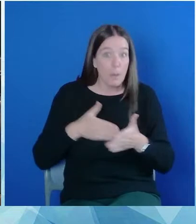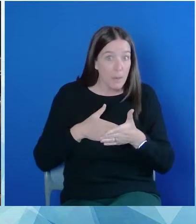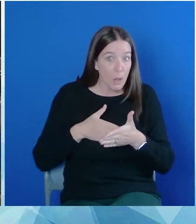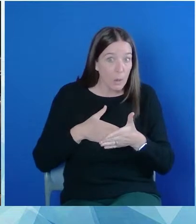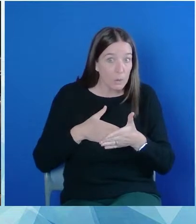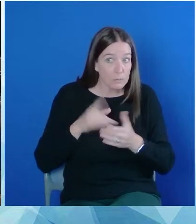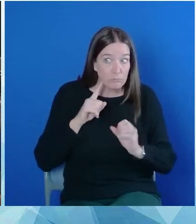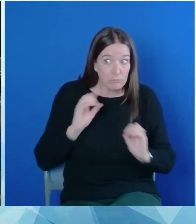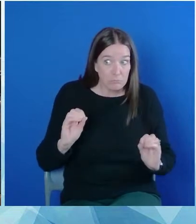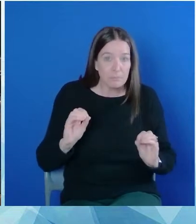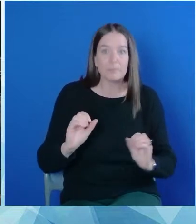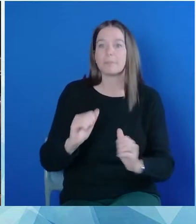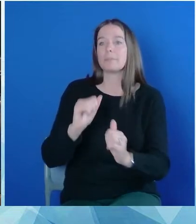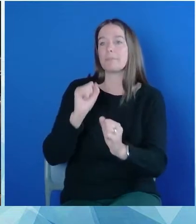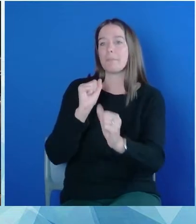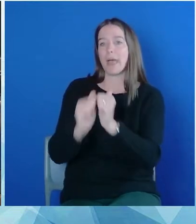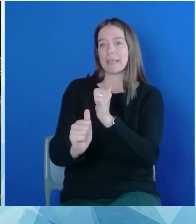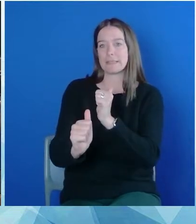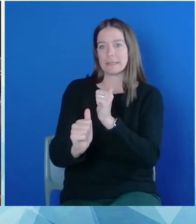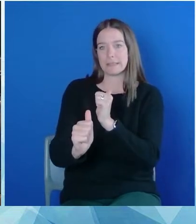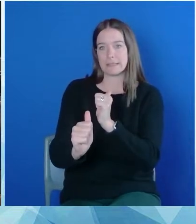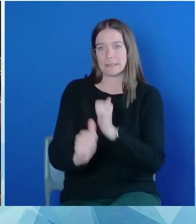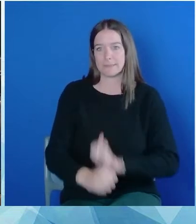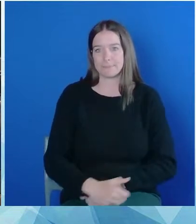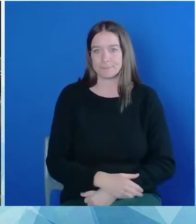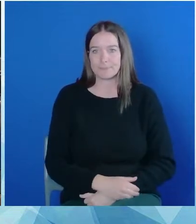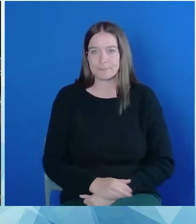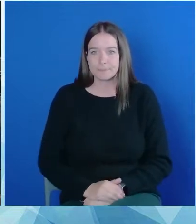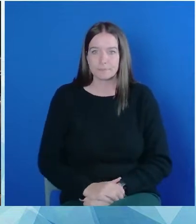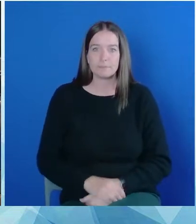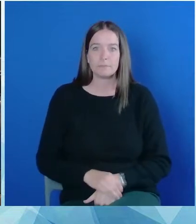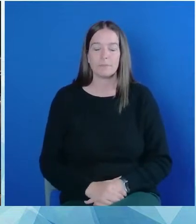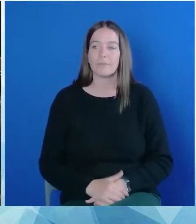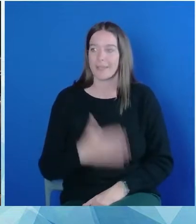Hearing none, motion carries. Thank you.